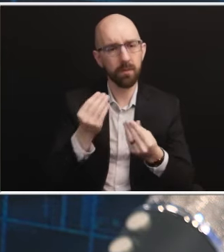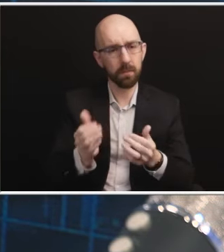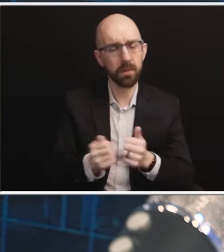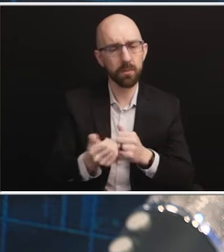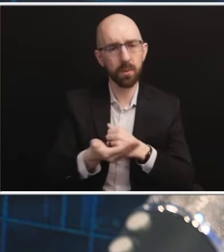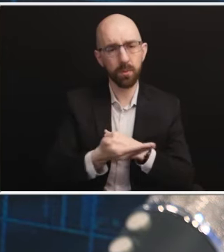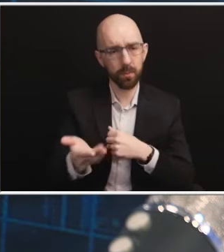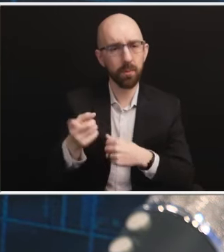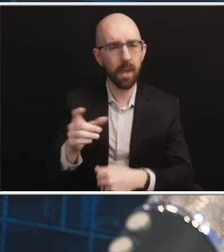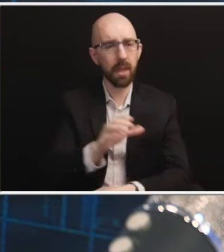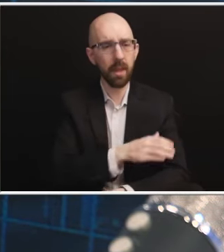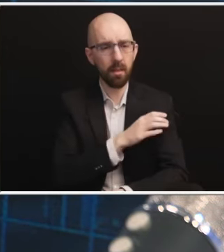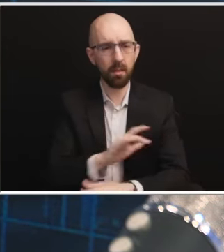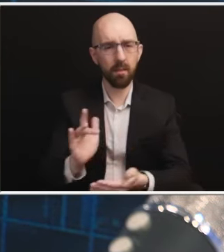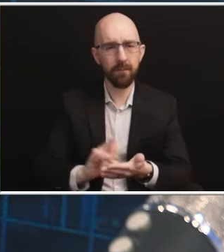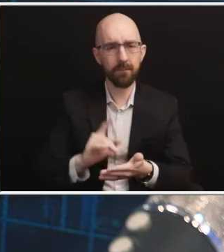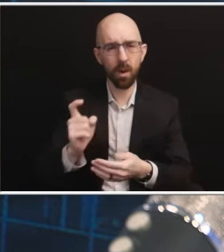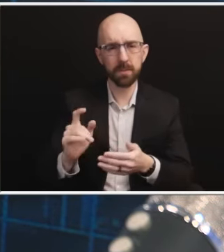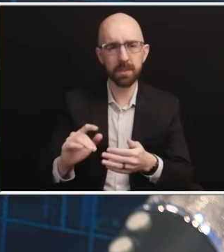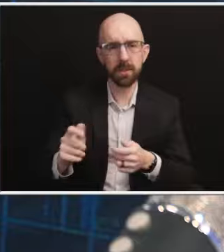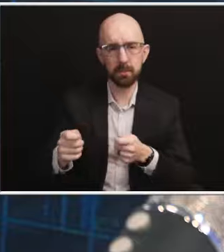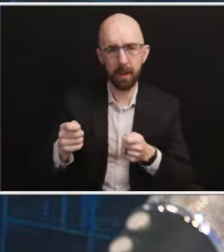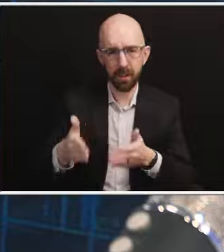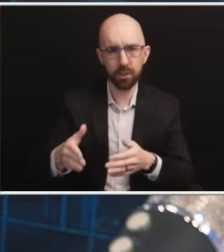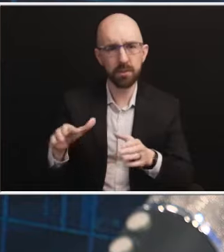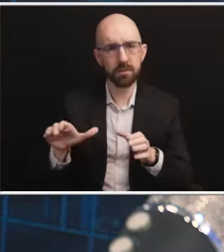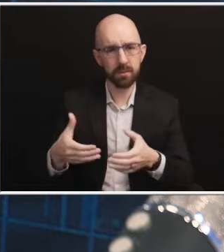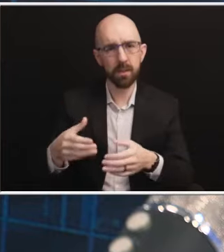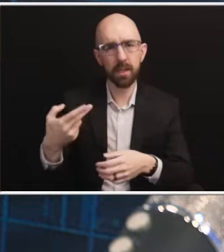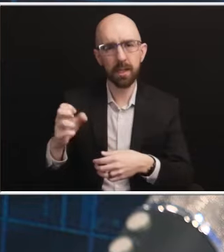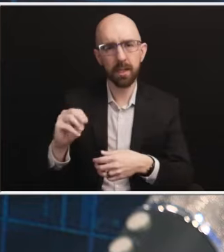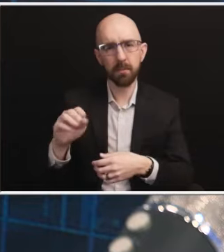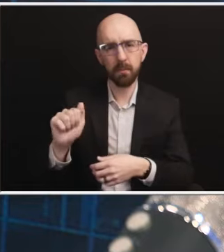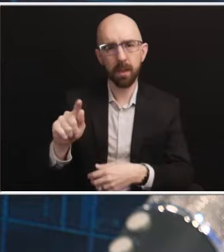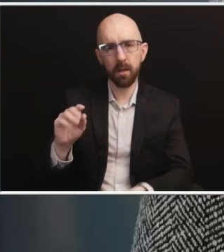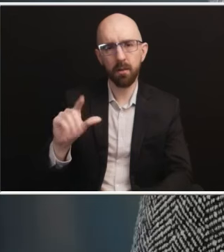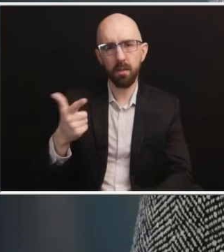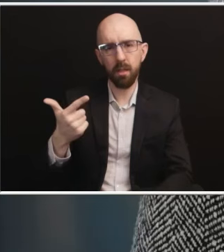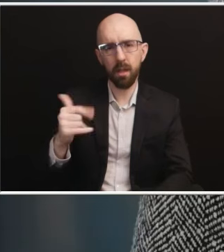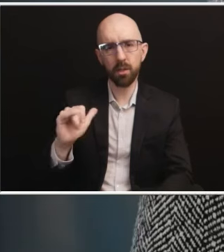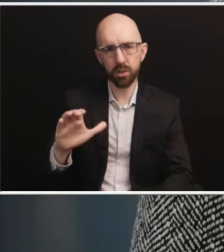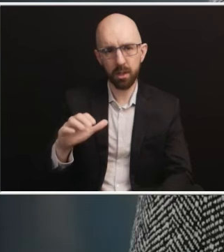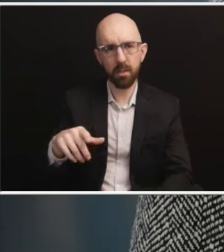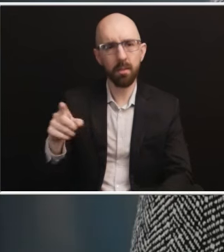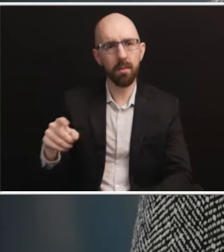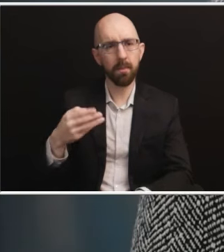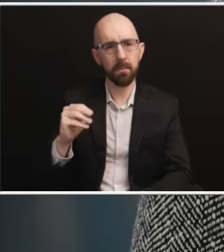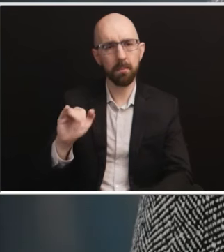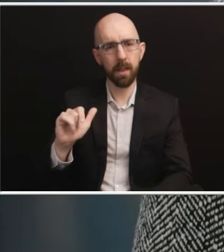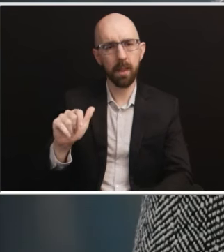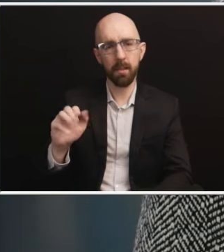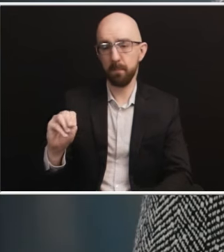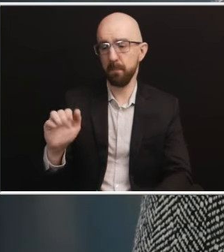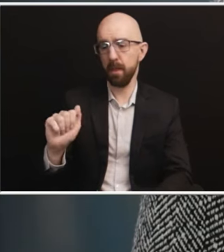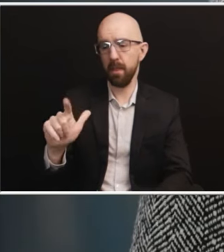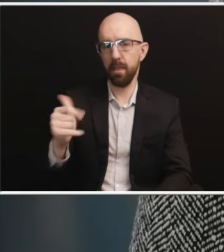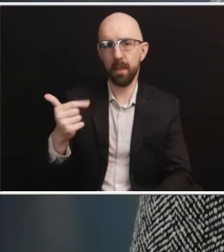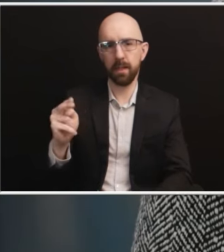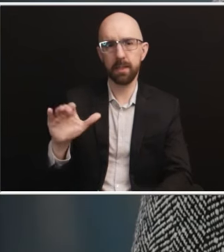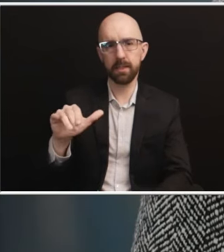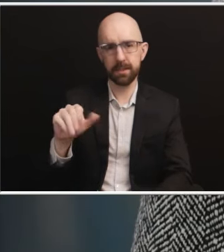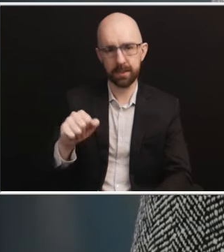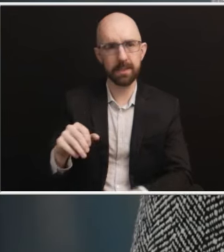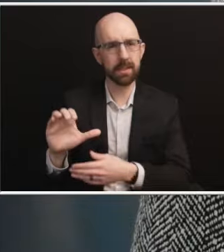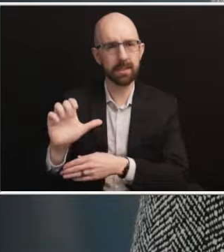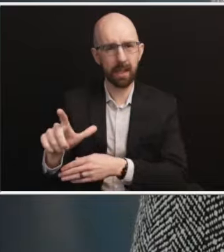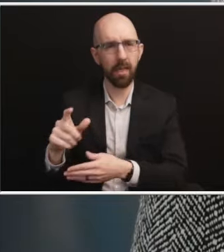clinical pharmacy manager in the Division of Hematologic Malignancies and Cellular Therapies. In oncology and in cancer care,